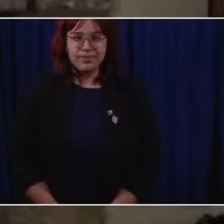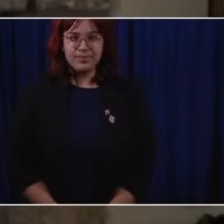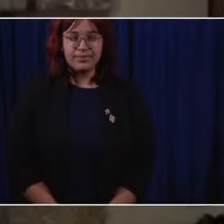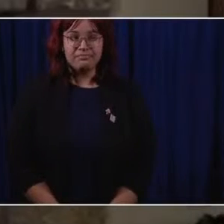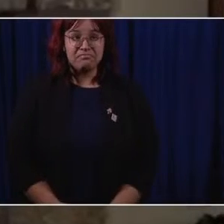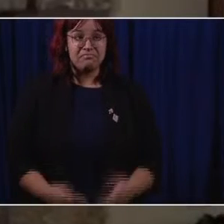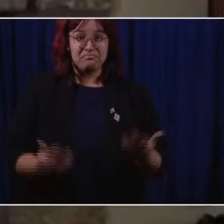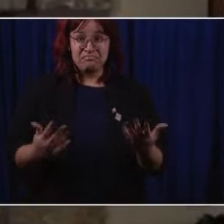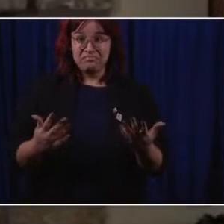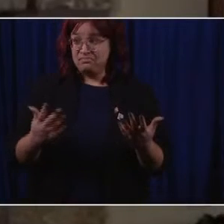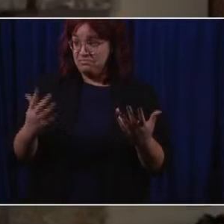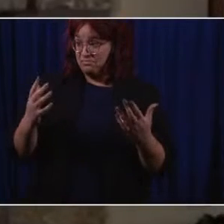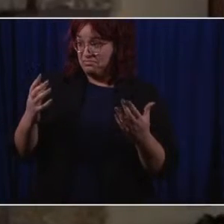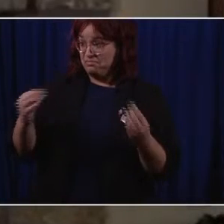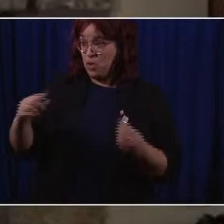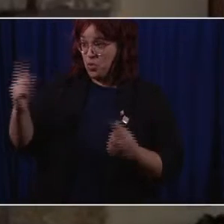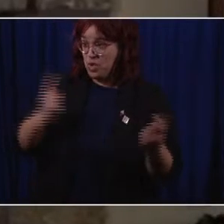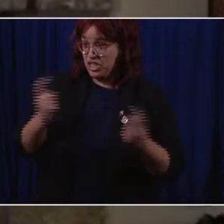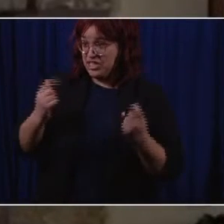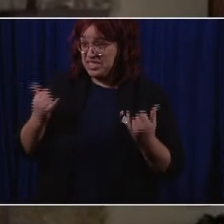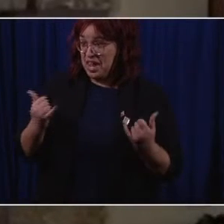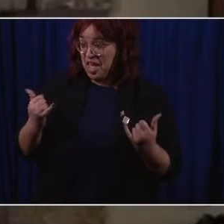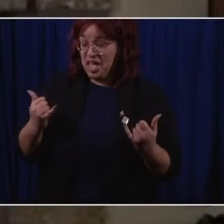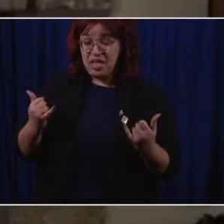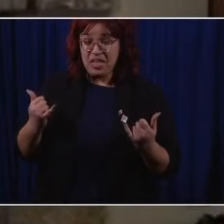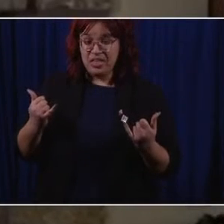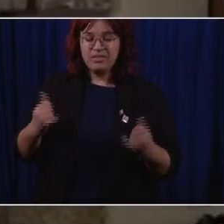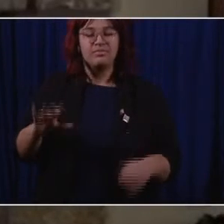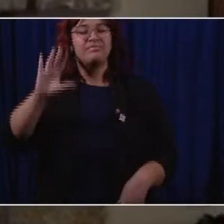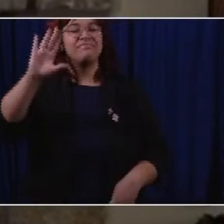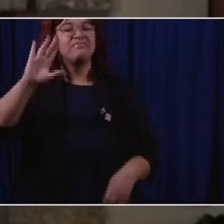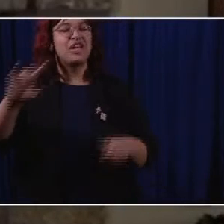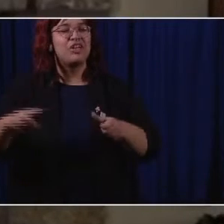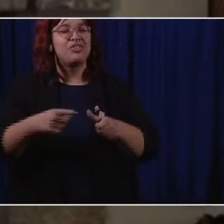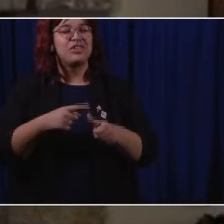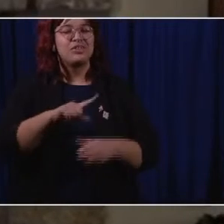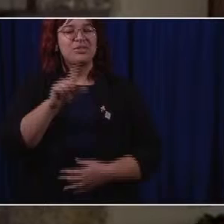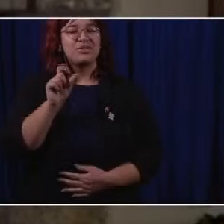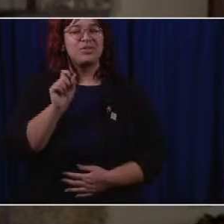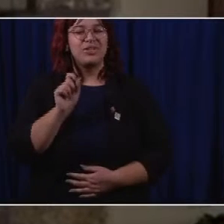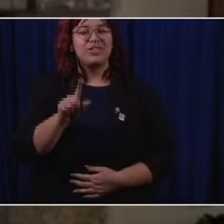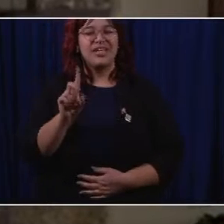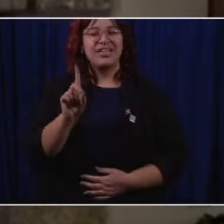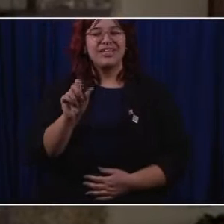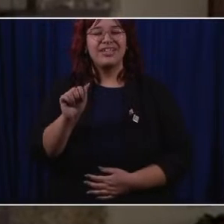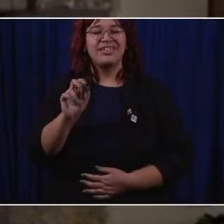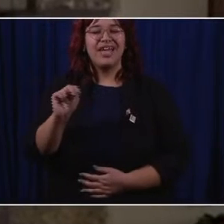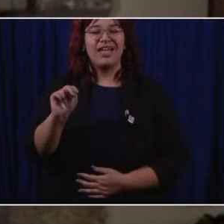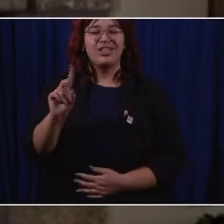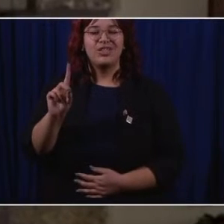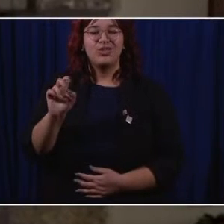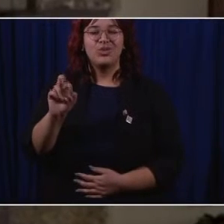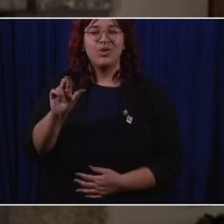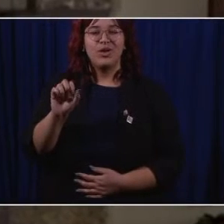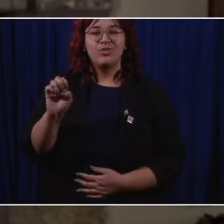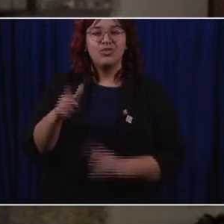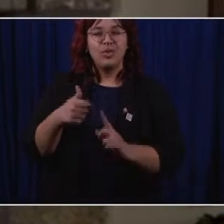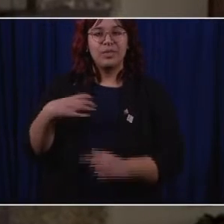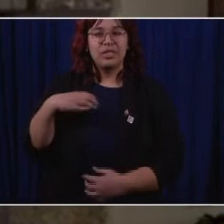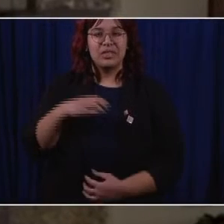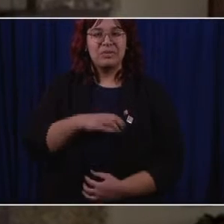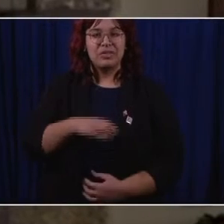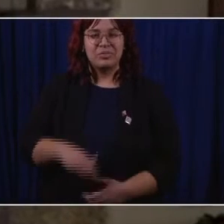We don't have any questions today, Eric. First question is from Dan DeRose at WOIO in Cleveland.